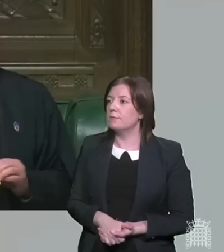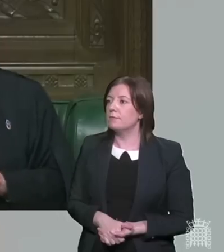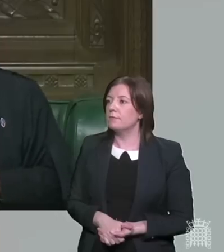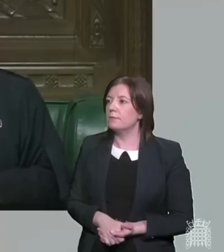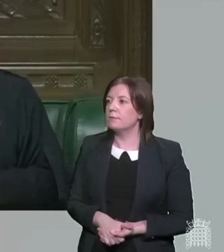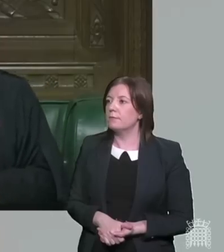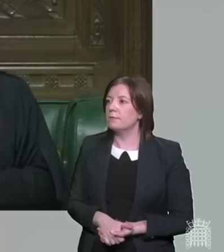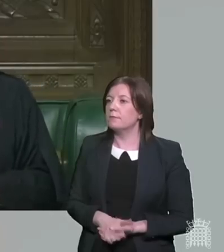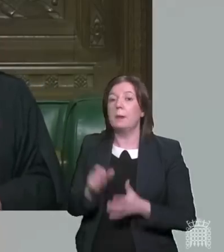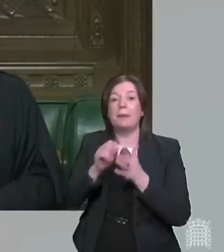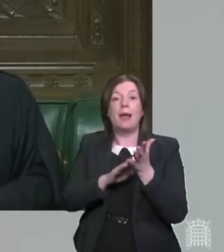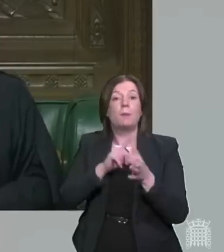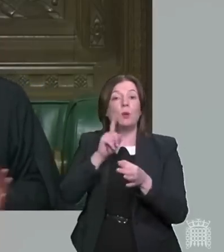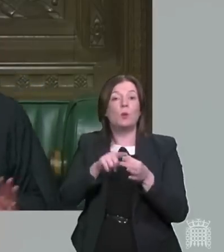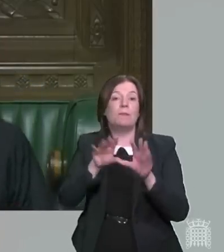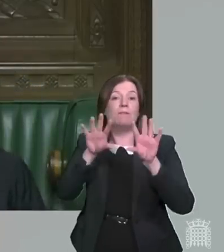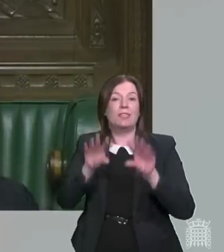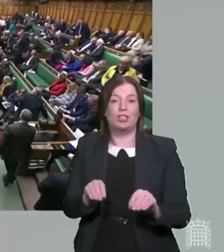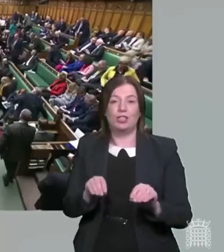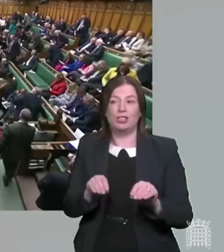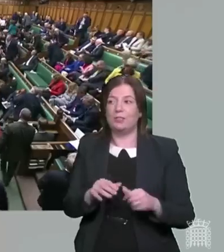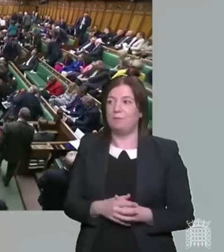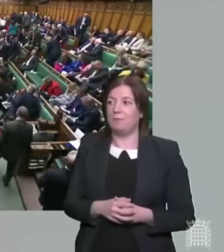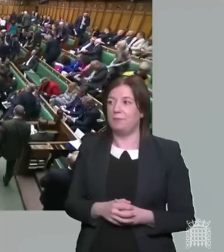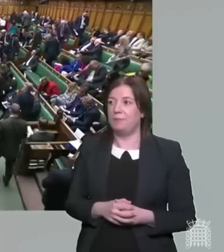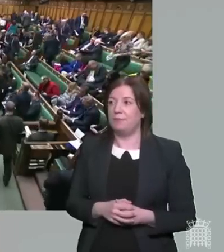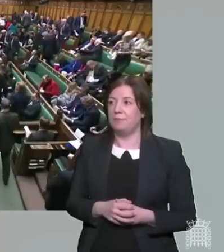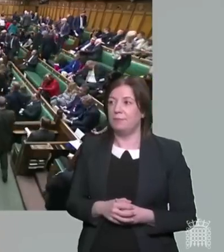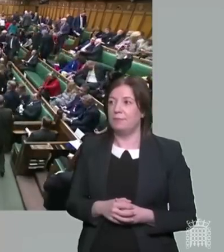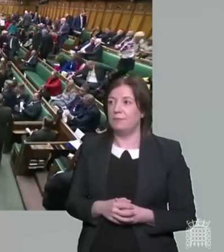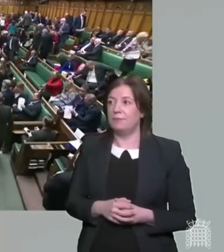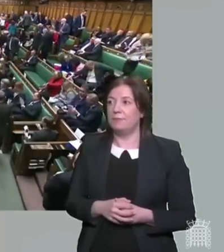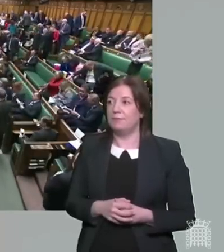Sends PMQs before I calls the urgent question. We'll let you.